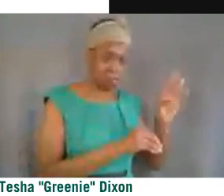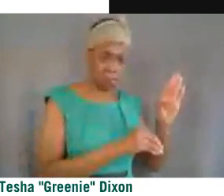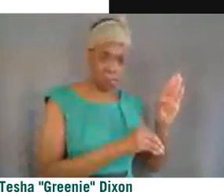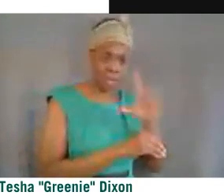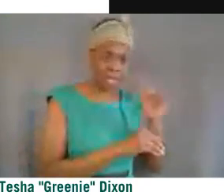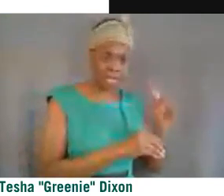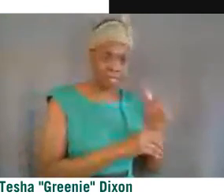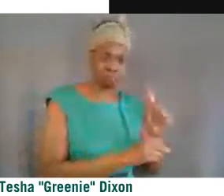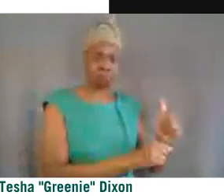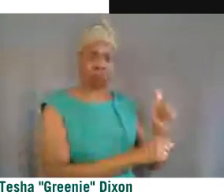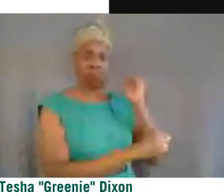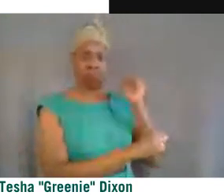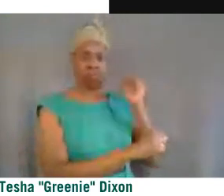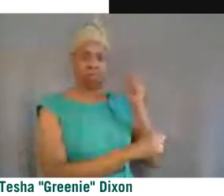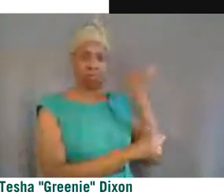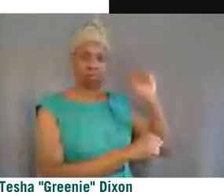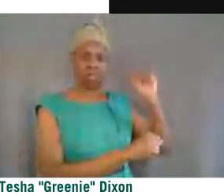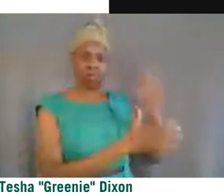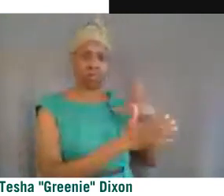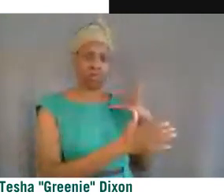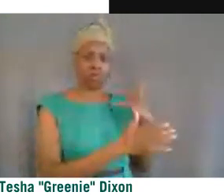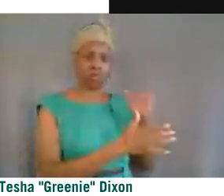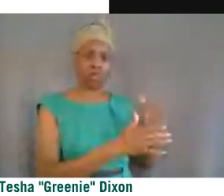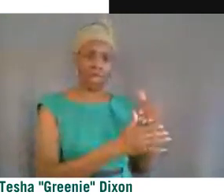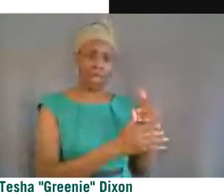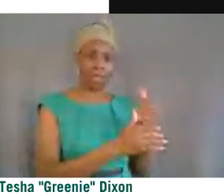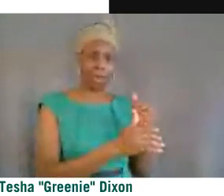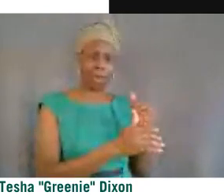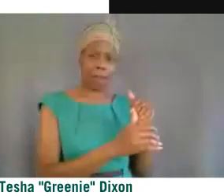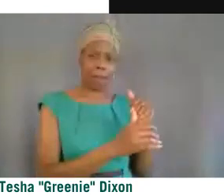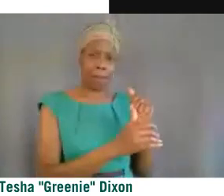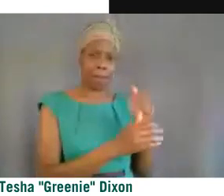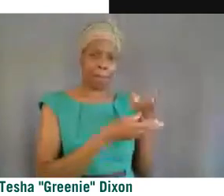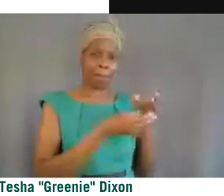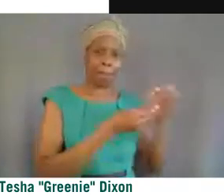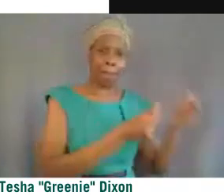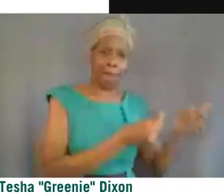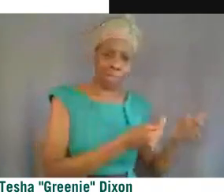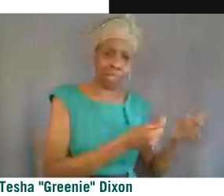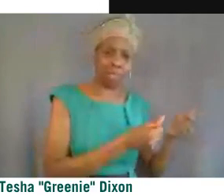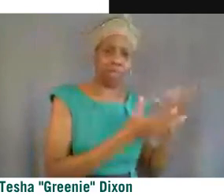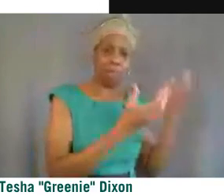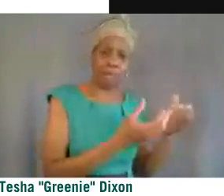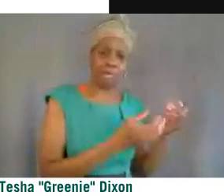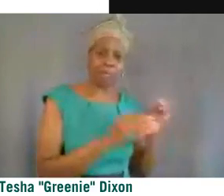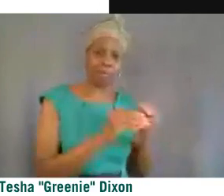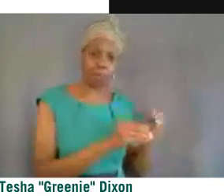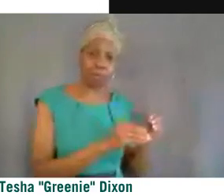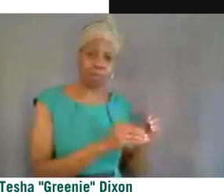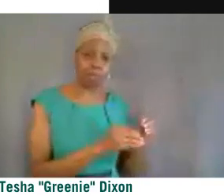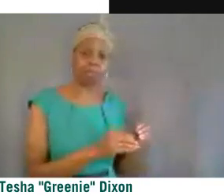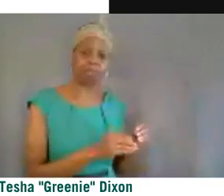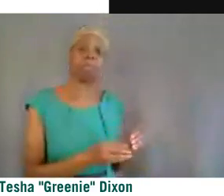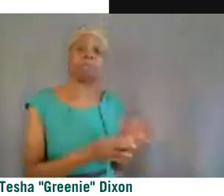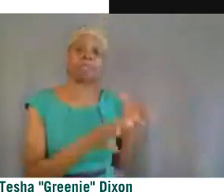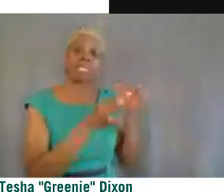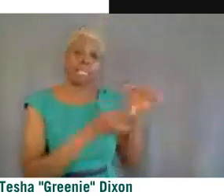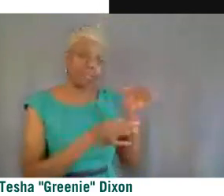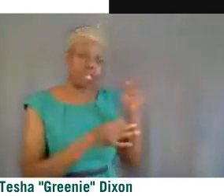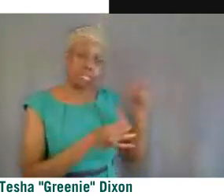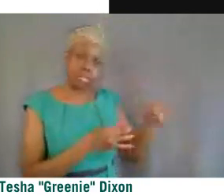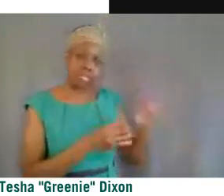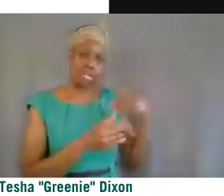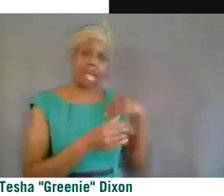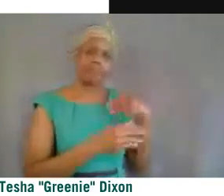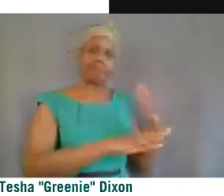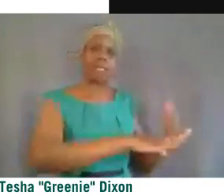the resistance you feel to that passive motion. And by definition, spasticity has an